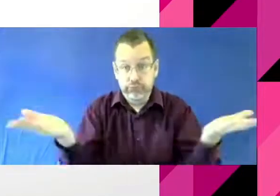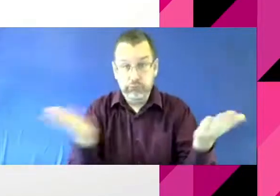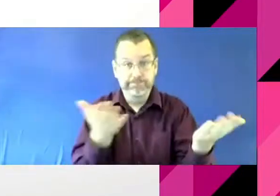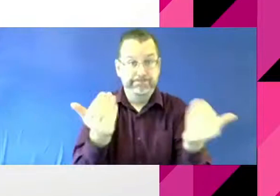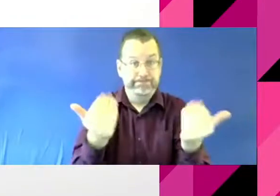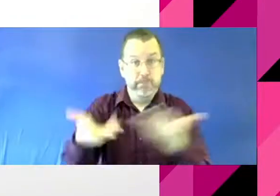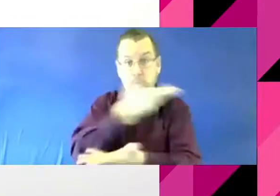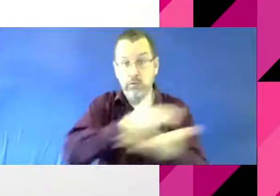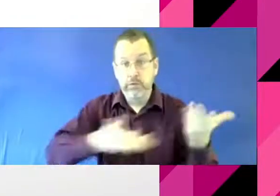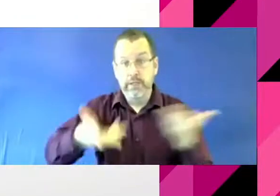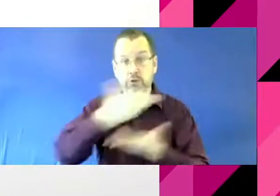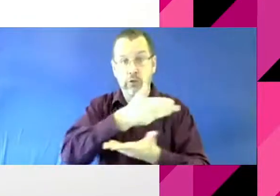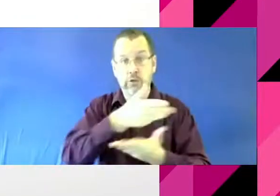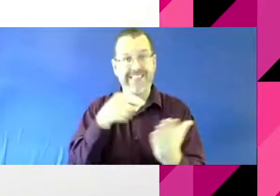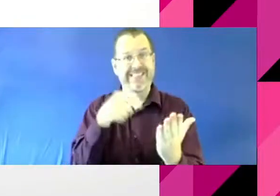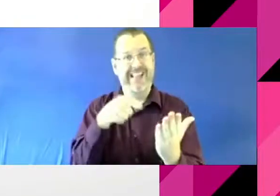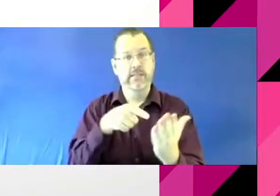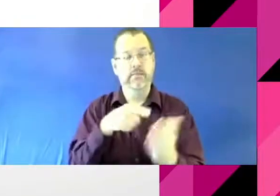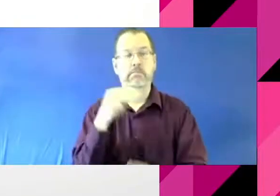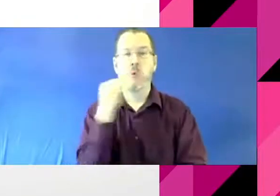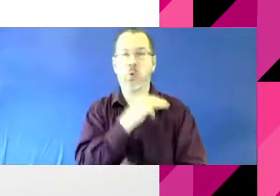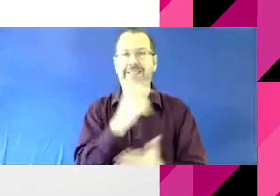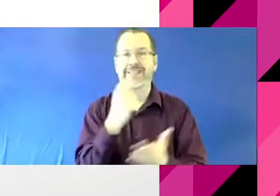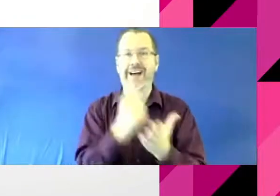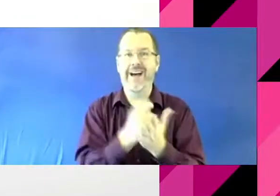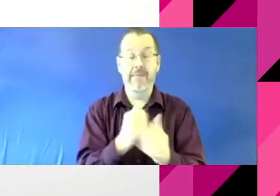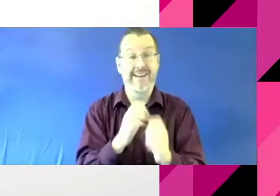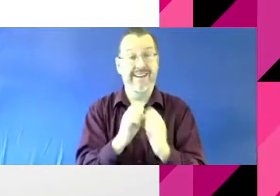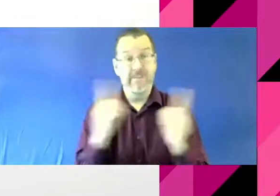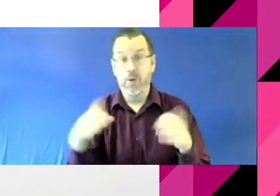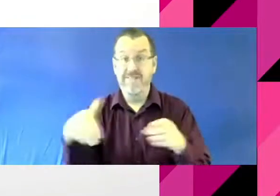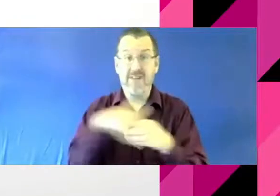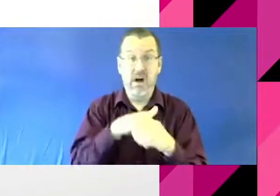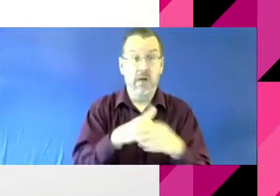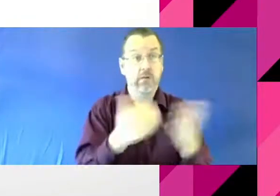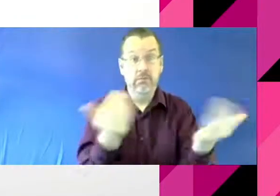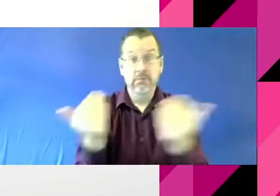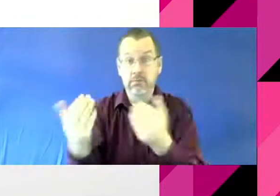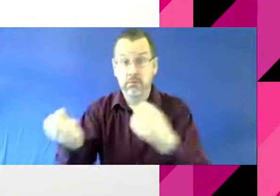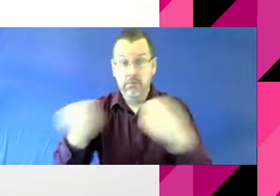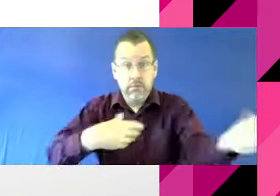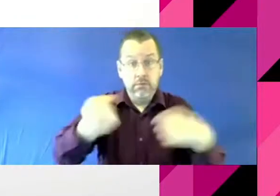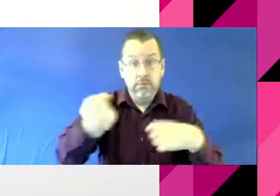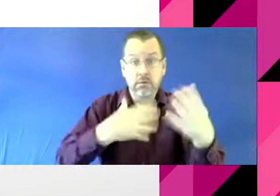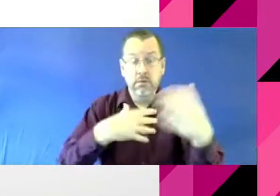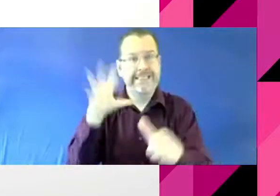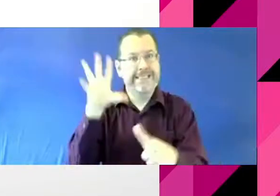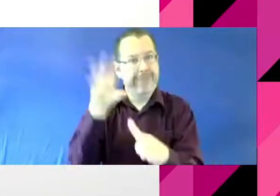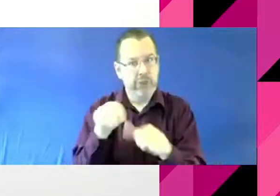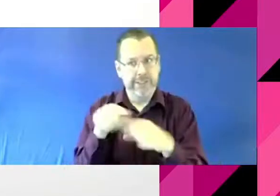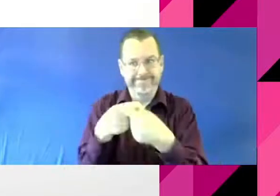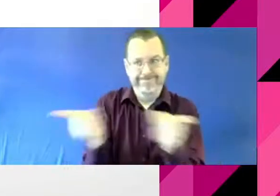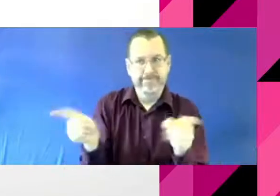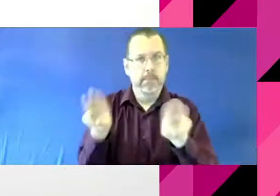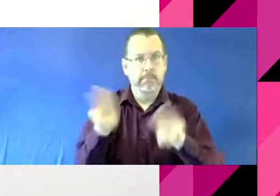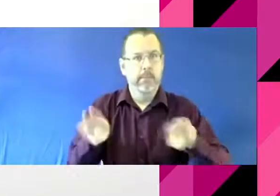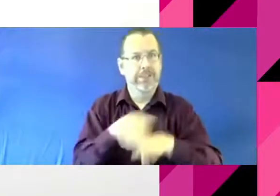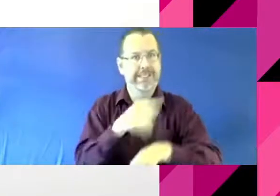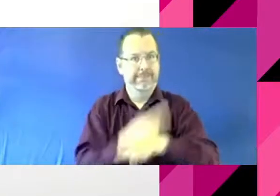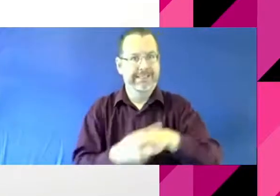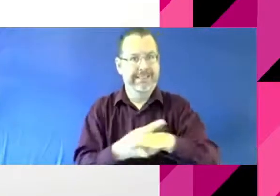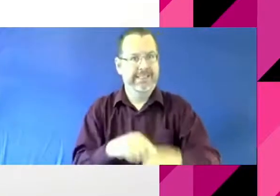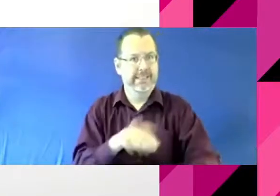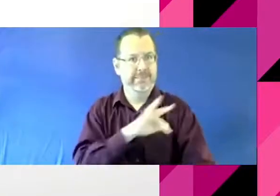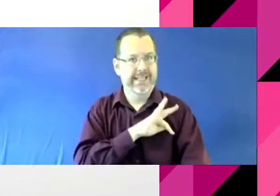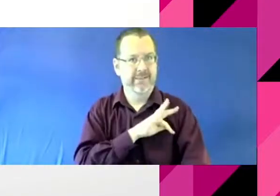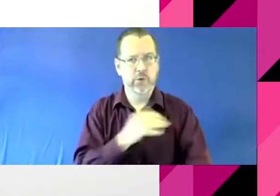This will be an important opportunity for all stakeholders, and in particular people with disabilities themselves, to have their say